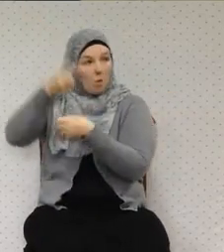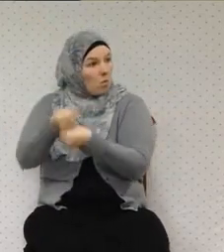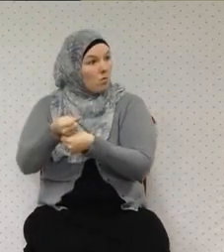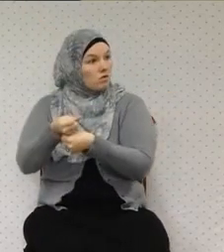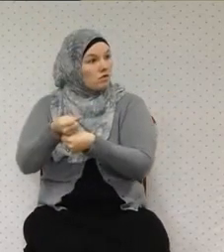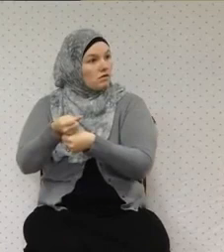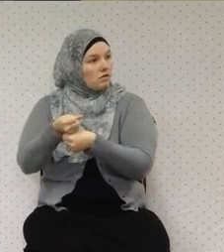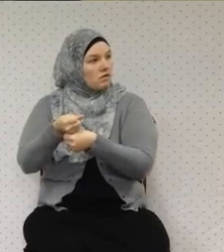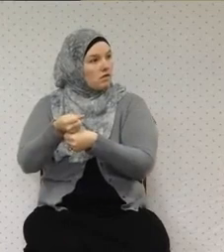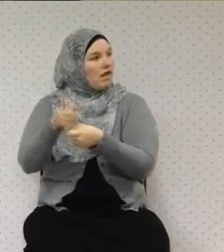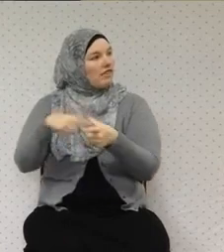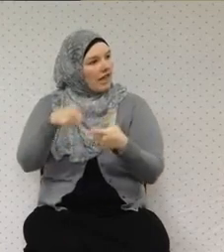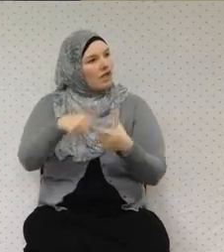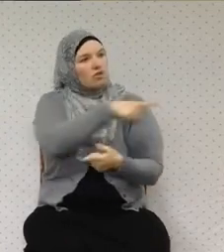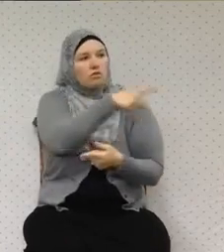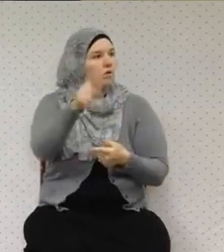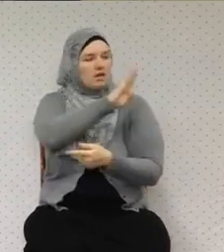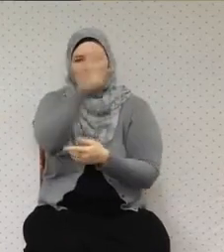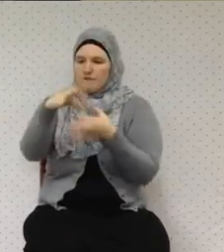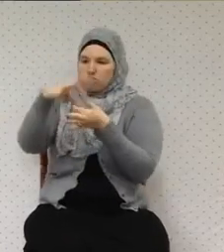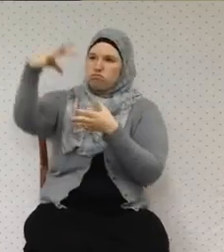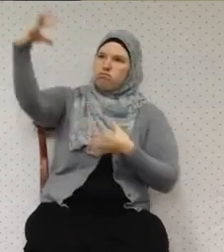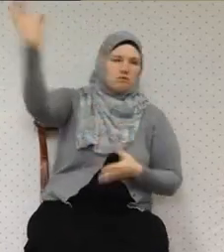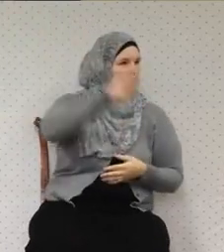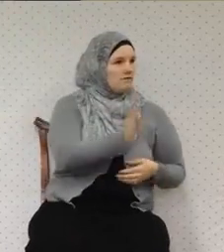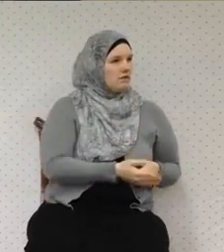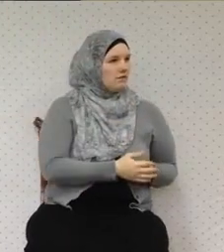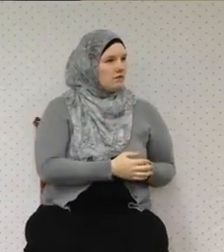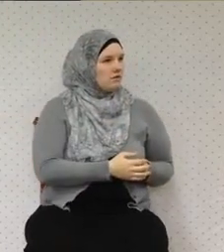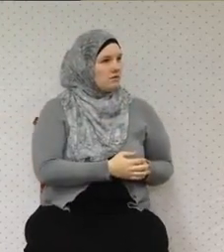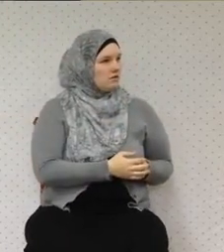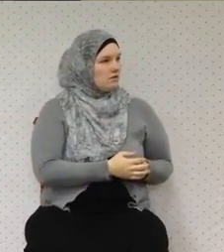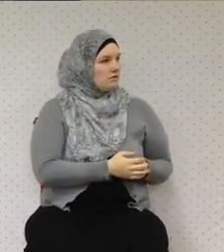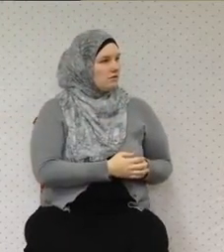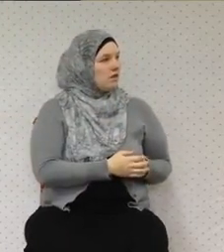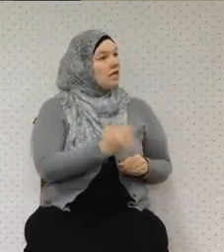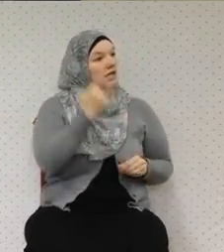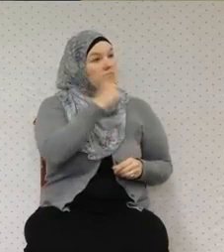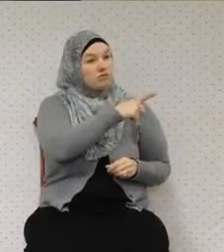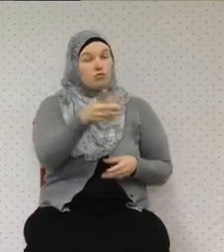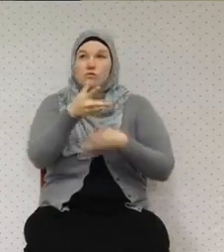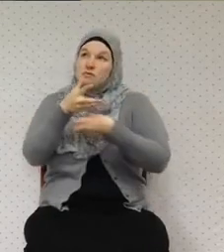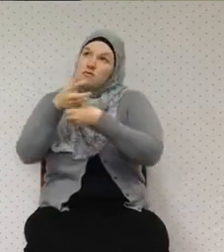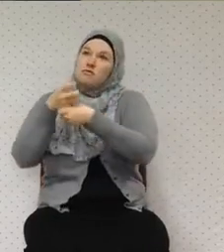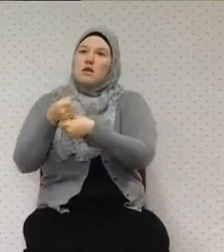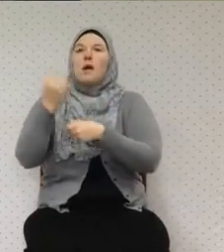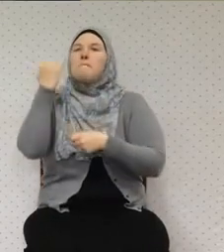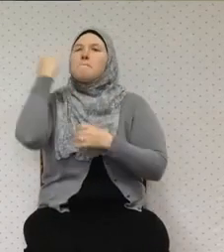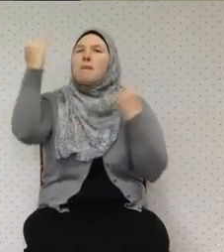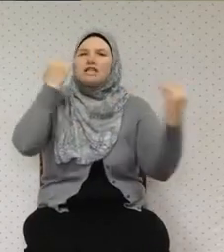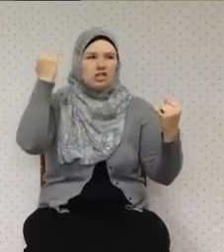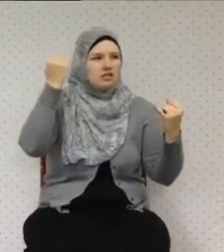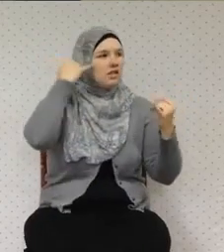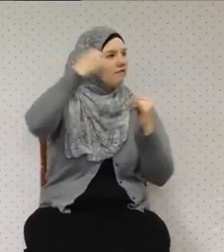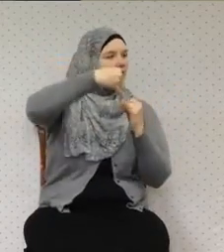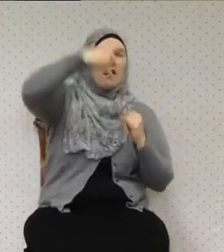strongly, then you can never fall. So long as you are holding. But imagine if you are hanging